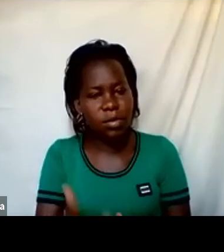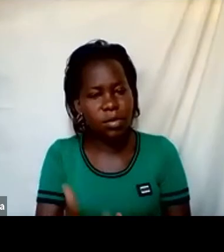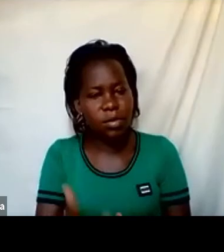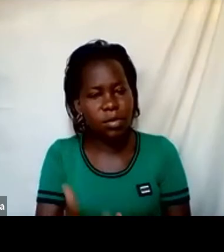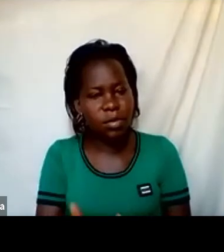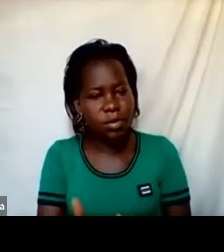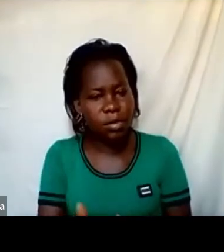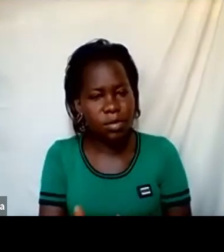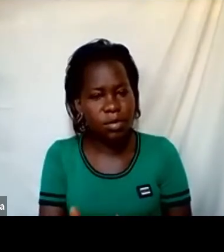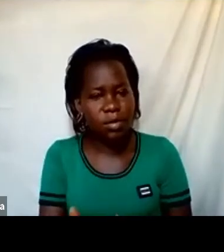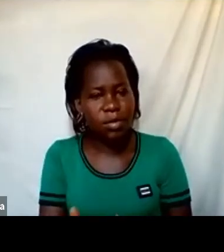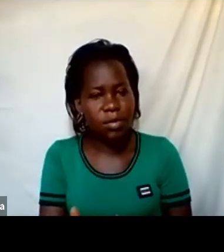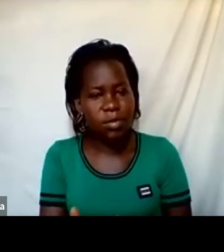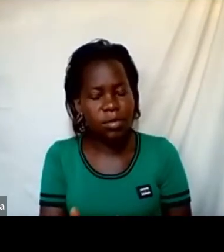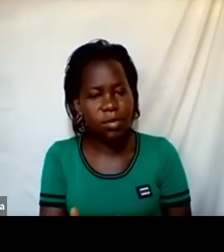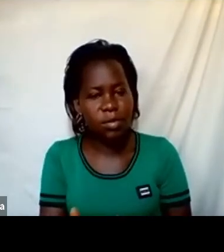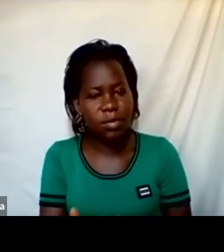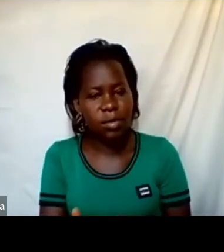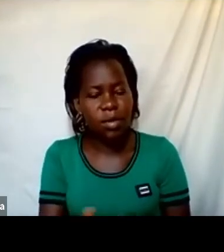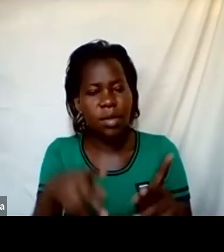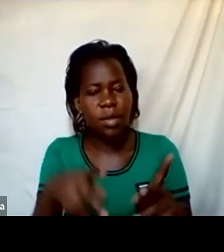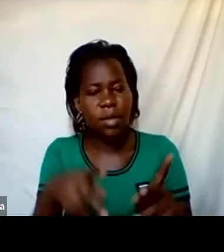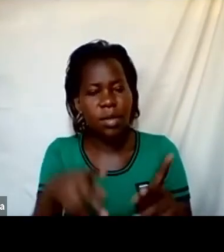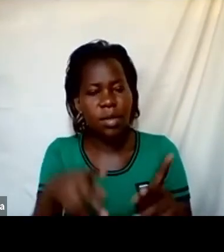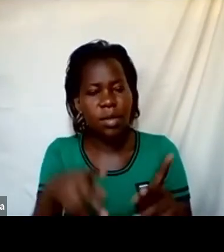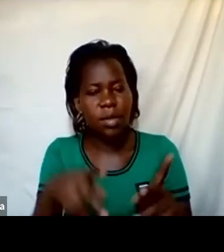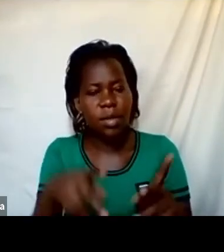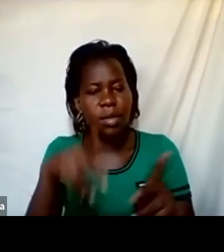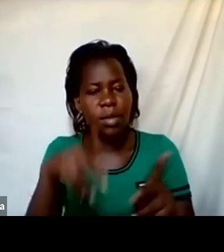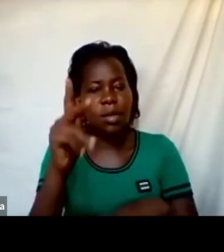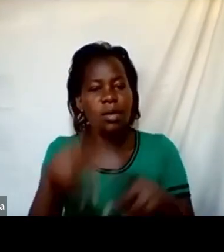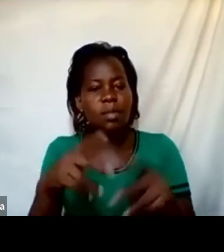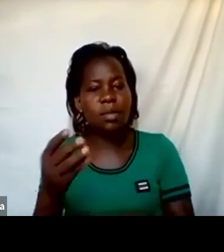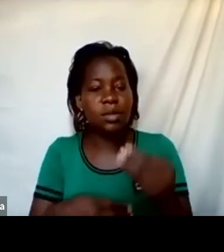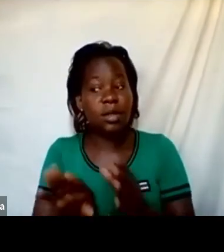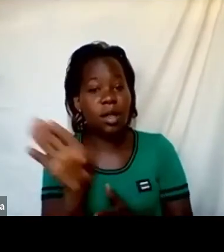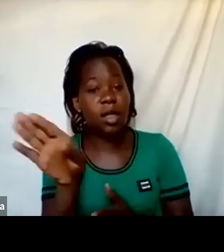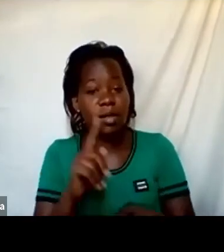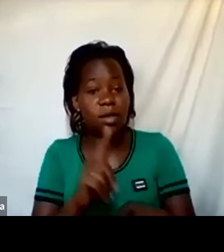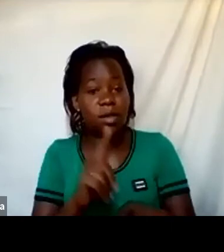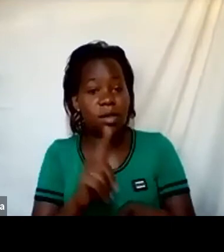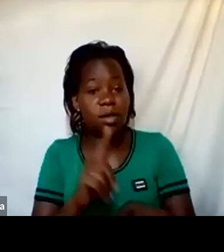do submit your idea, and who knows what could happen out of that.